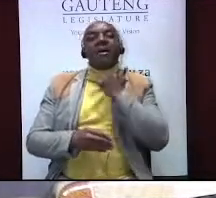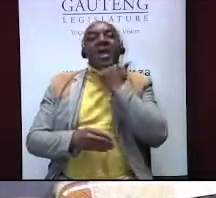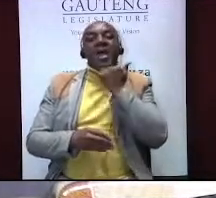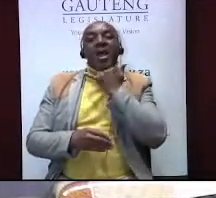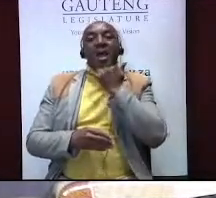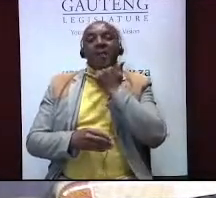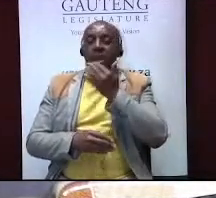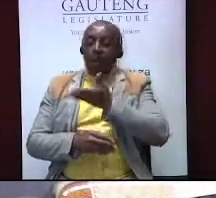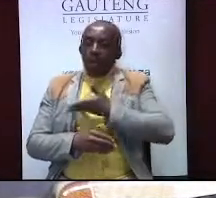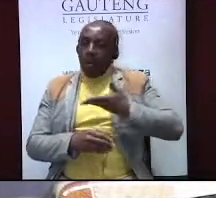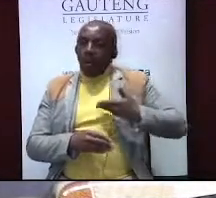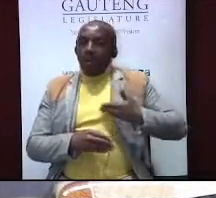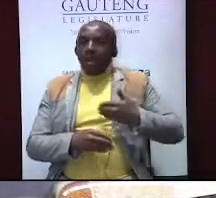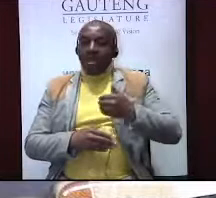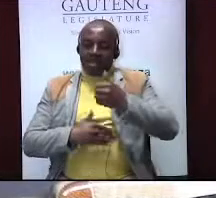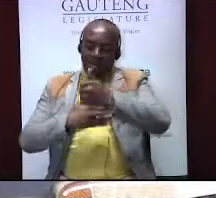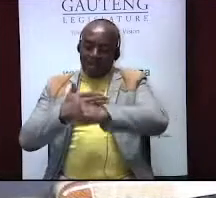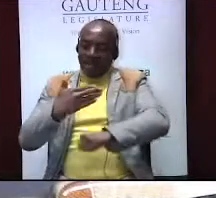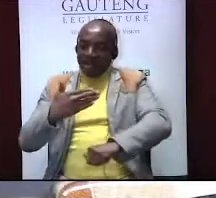Month.